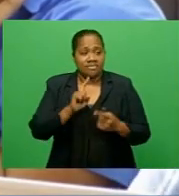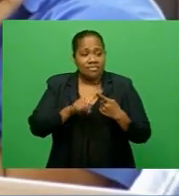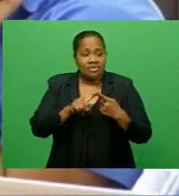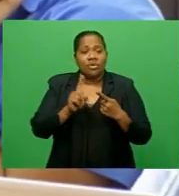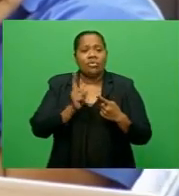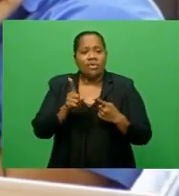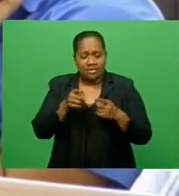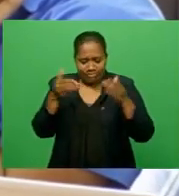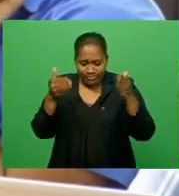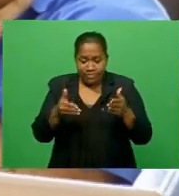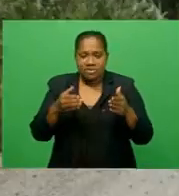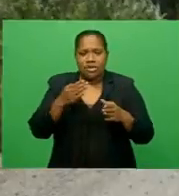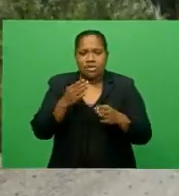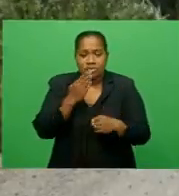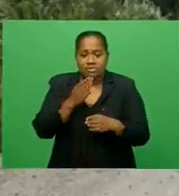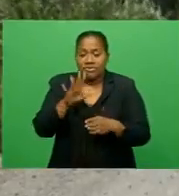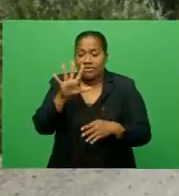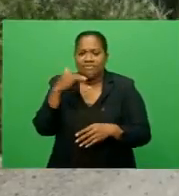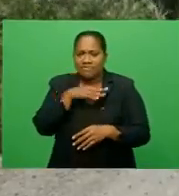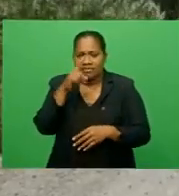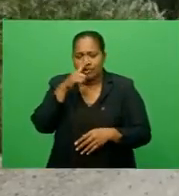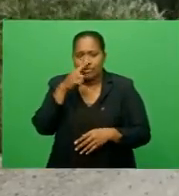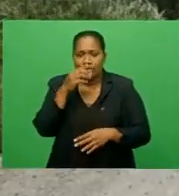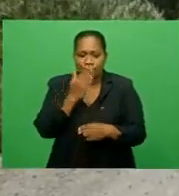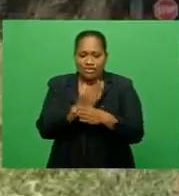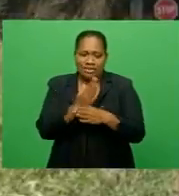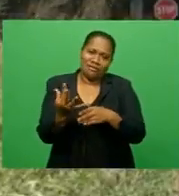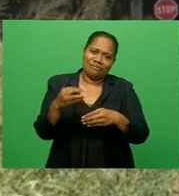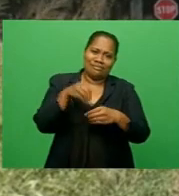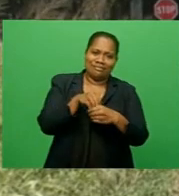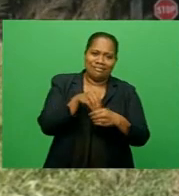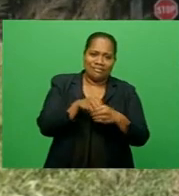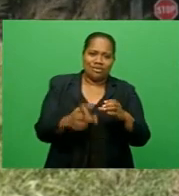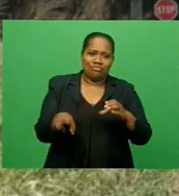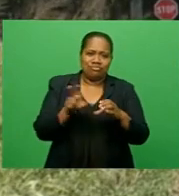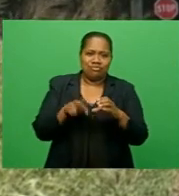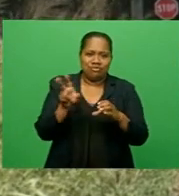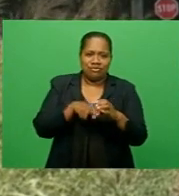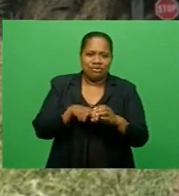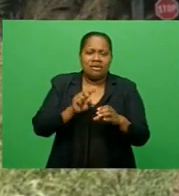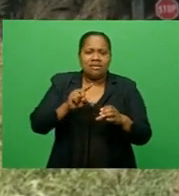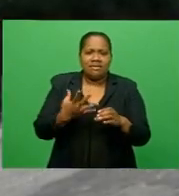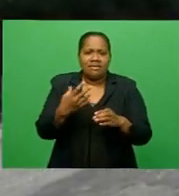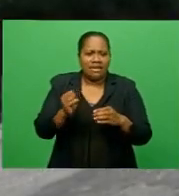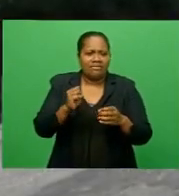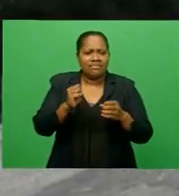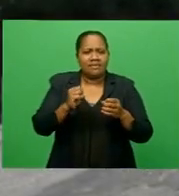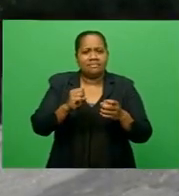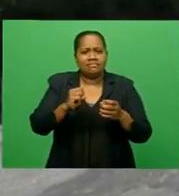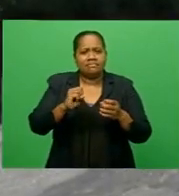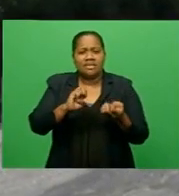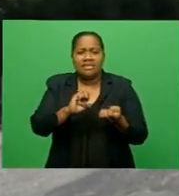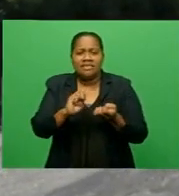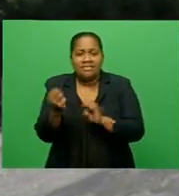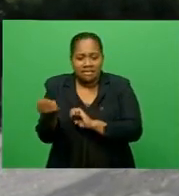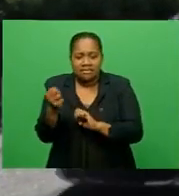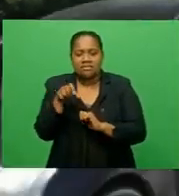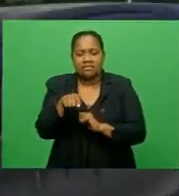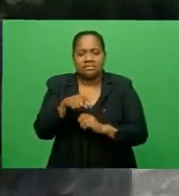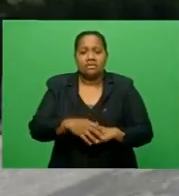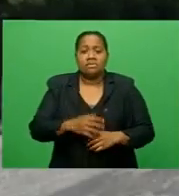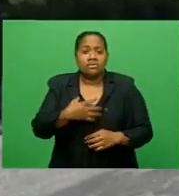people, but there's a ripple effect. The supplier, paint supplier, so more people will